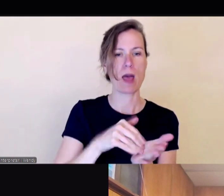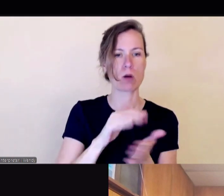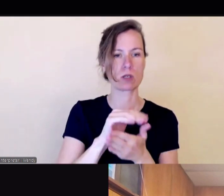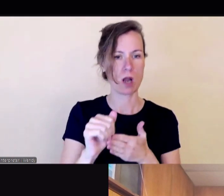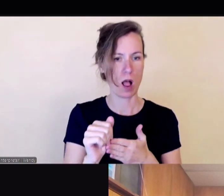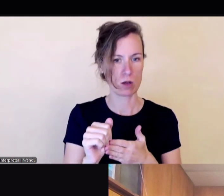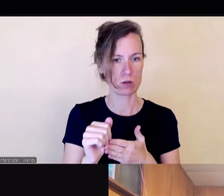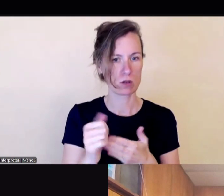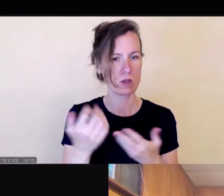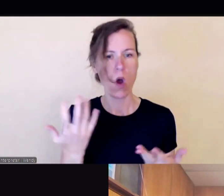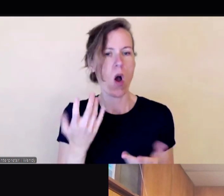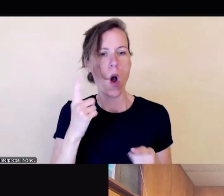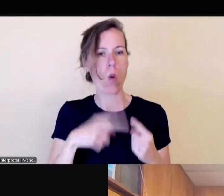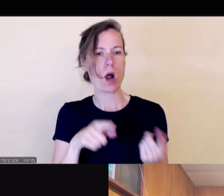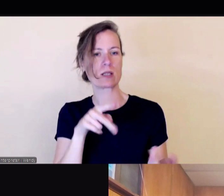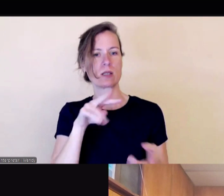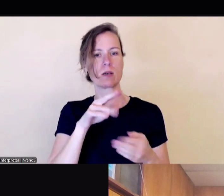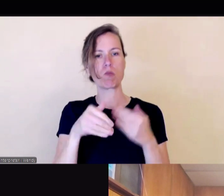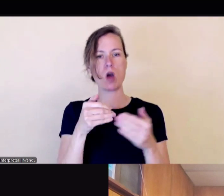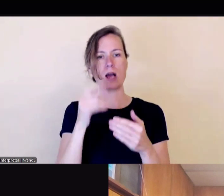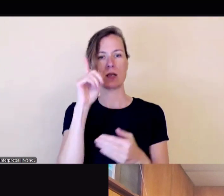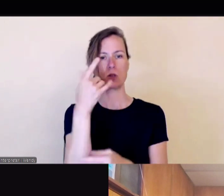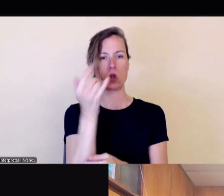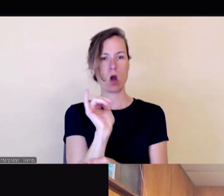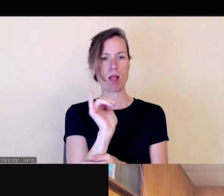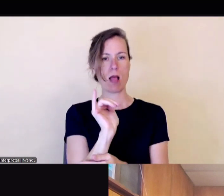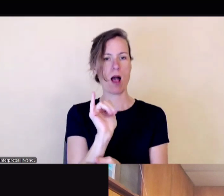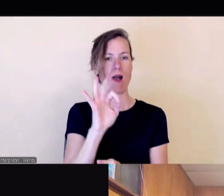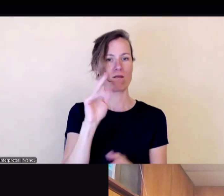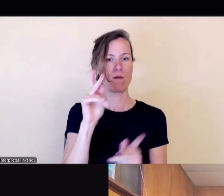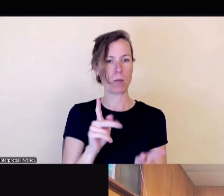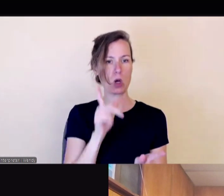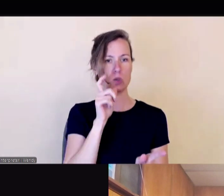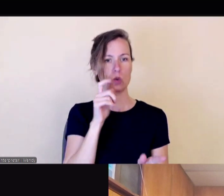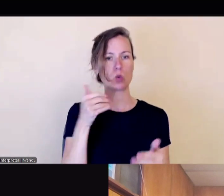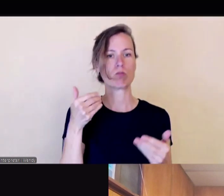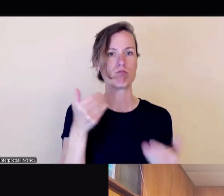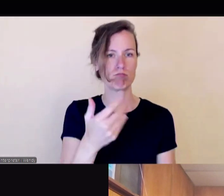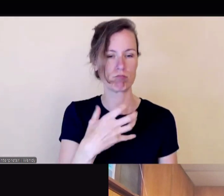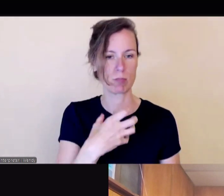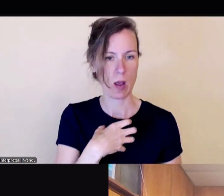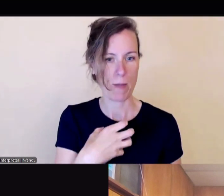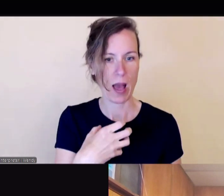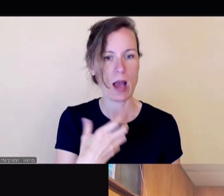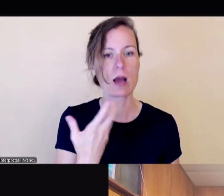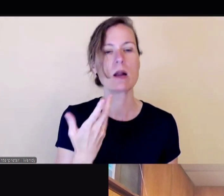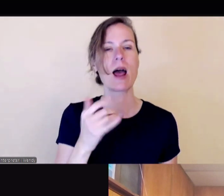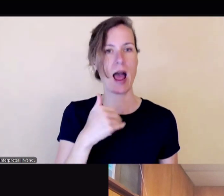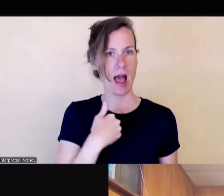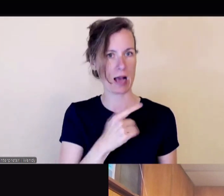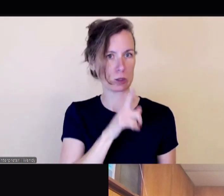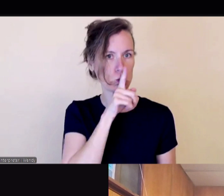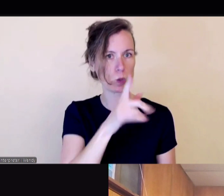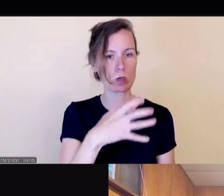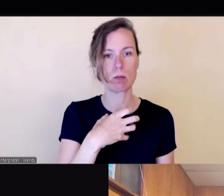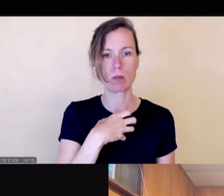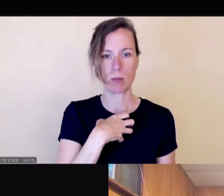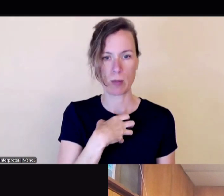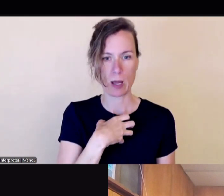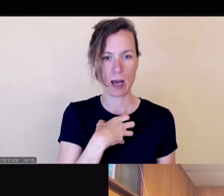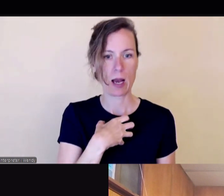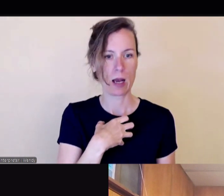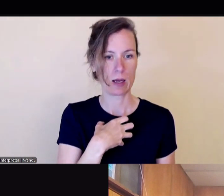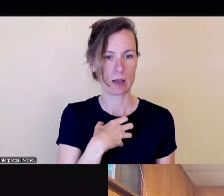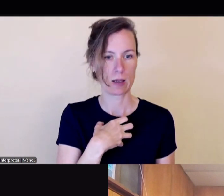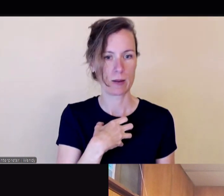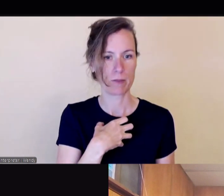a viable complaint and they were past the initial investigation phase and it was down to remedies? What are the remedies